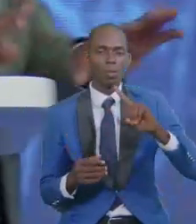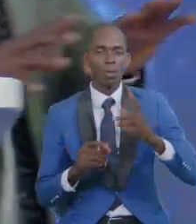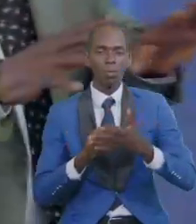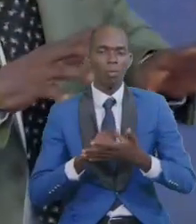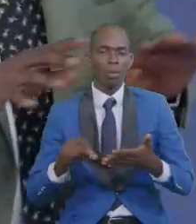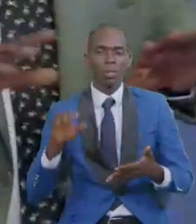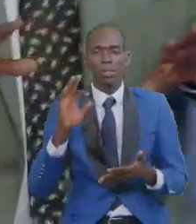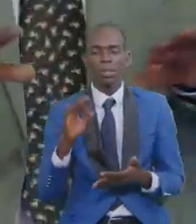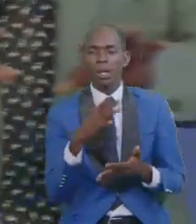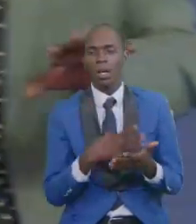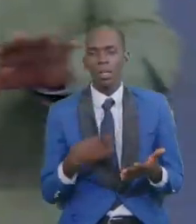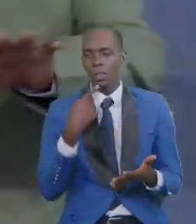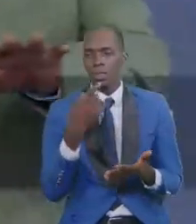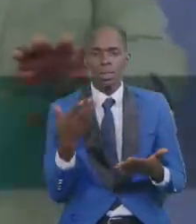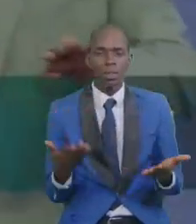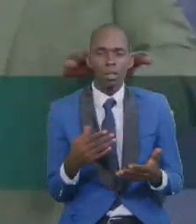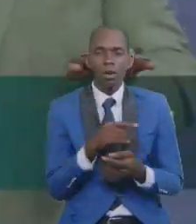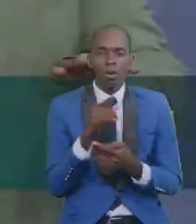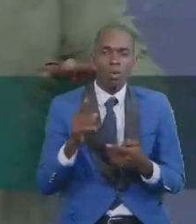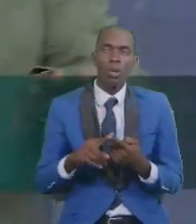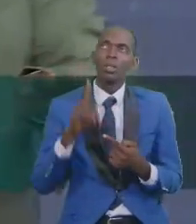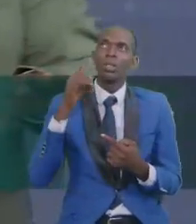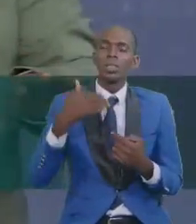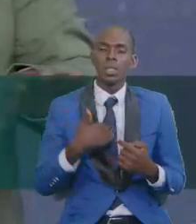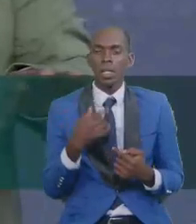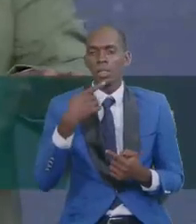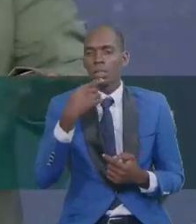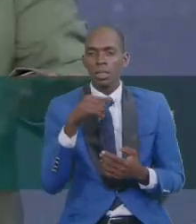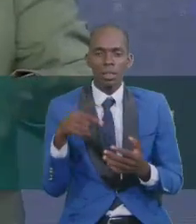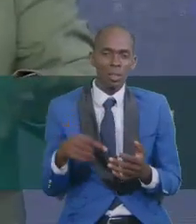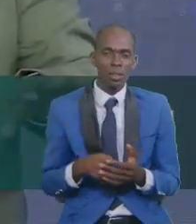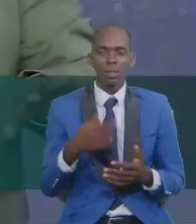and when he has spoken these things,